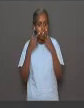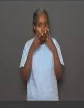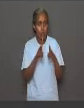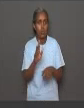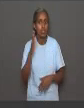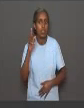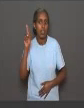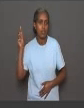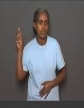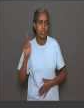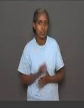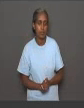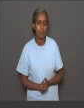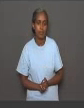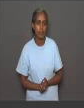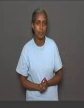this.